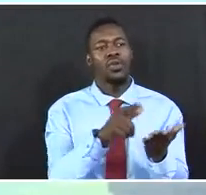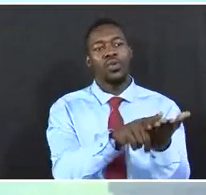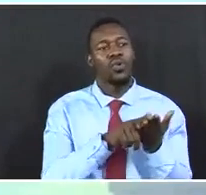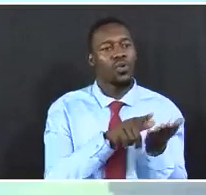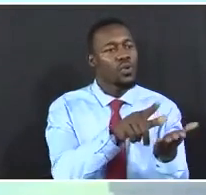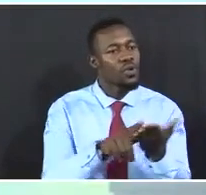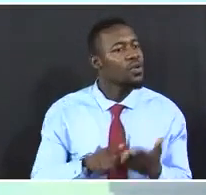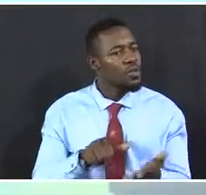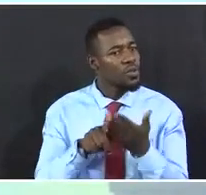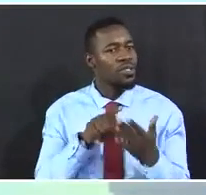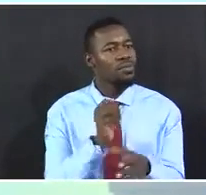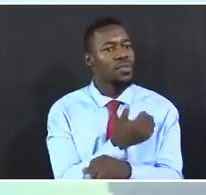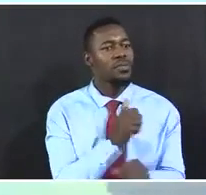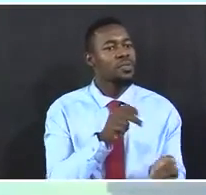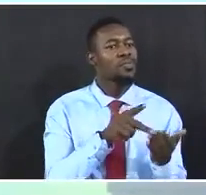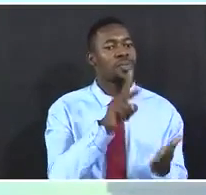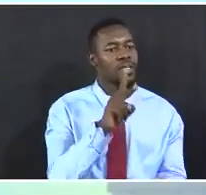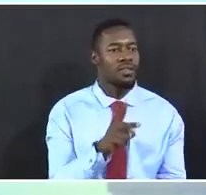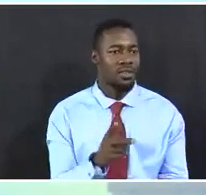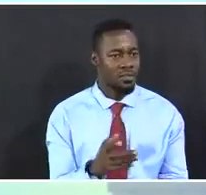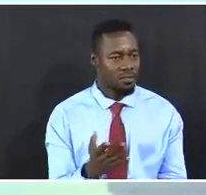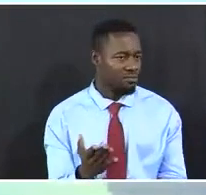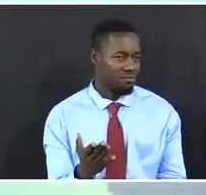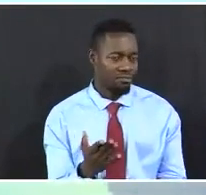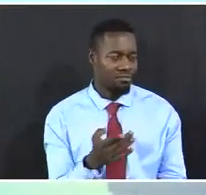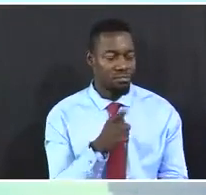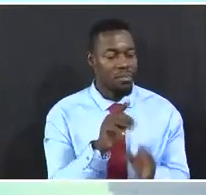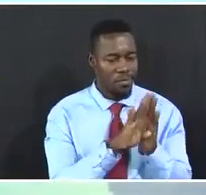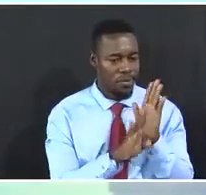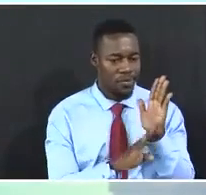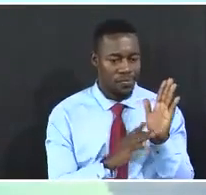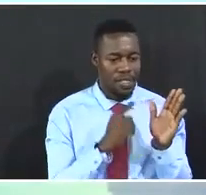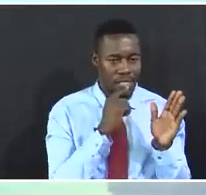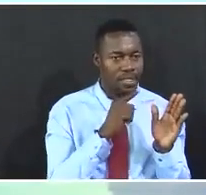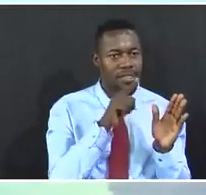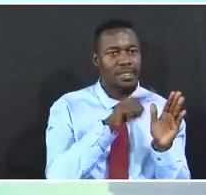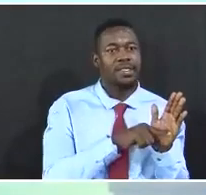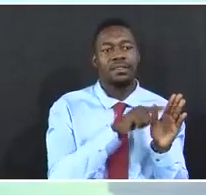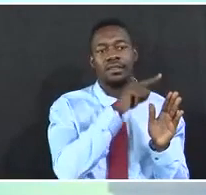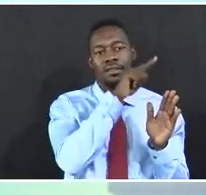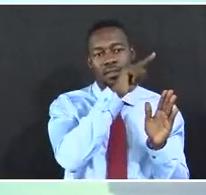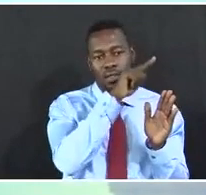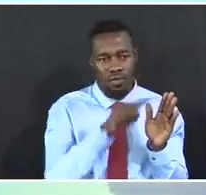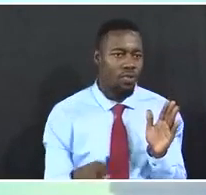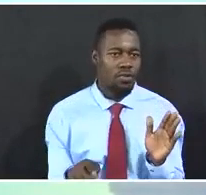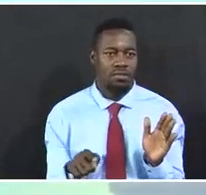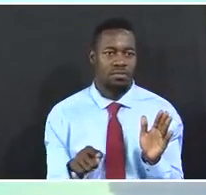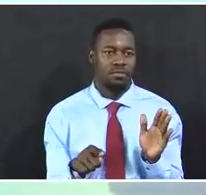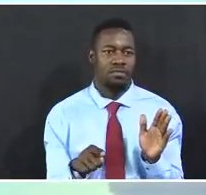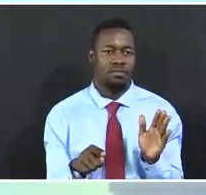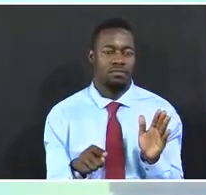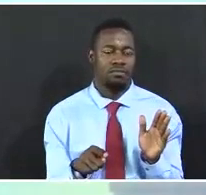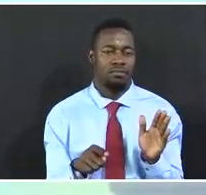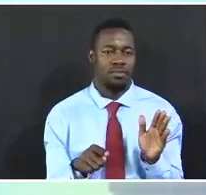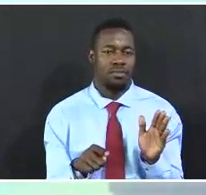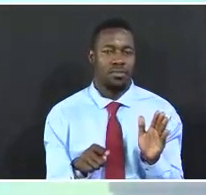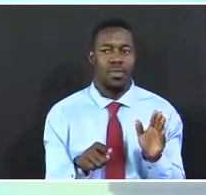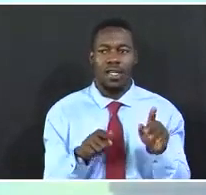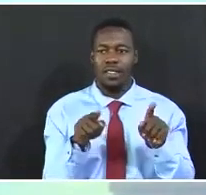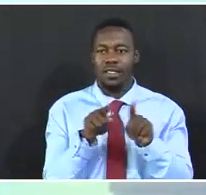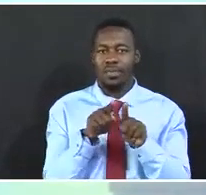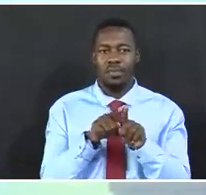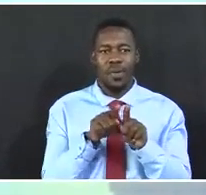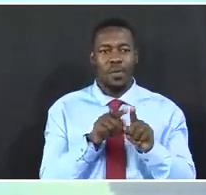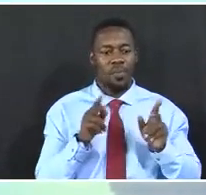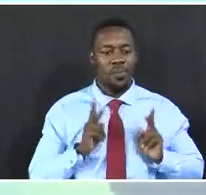promises, violated their engagements, nor taken any false oath. And they that have regarded the